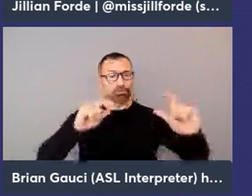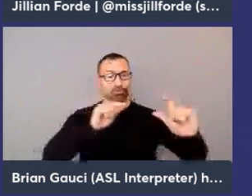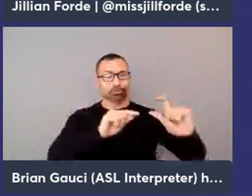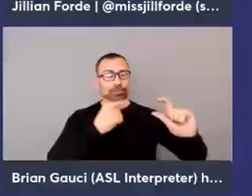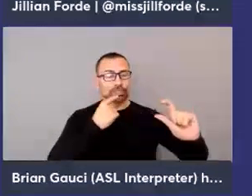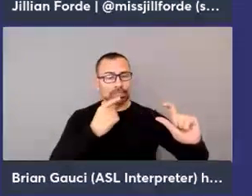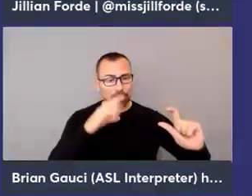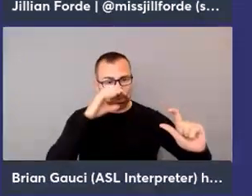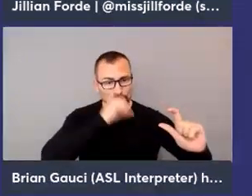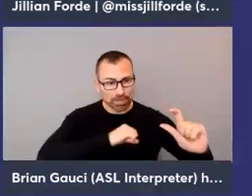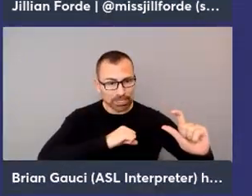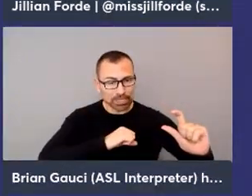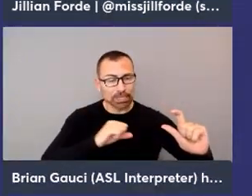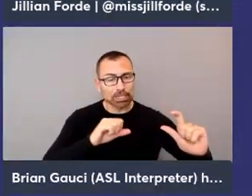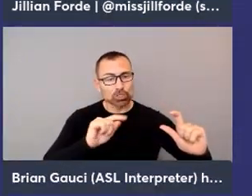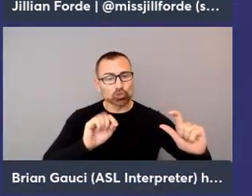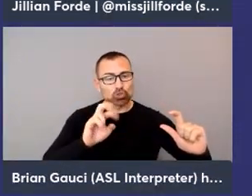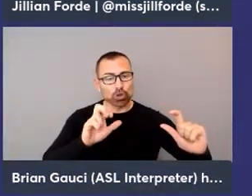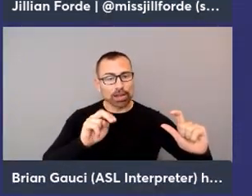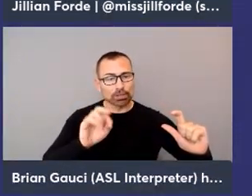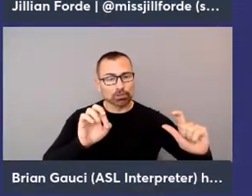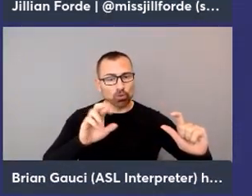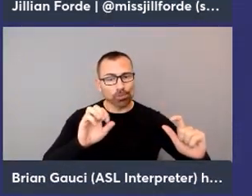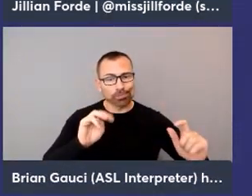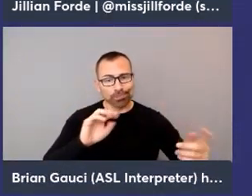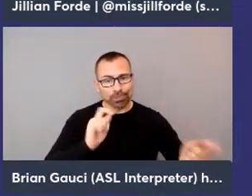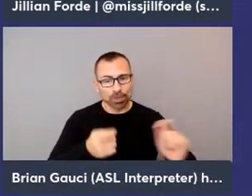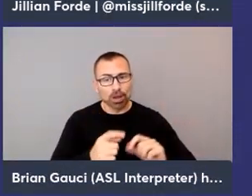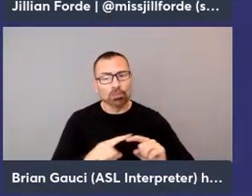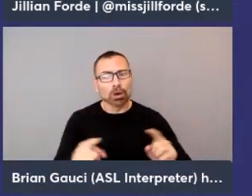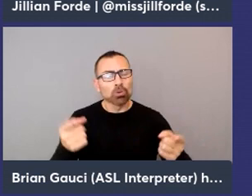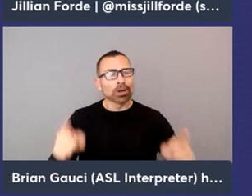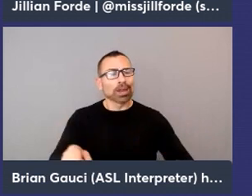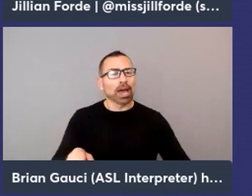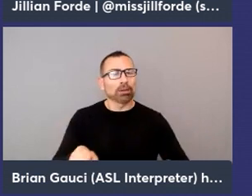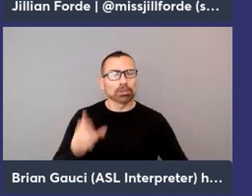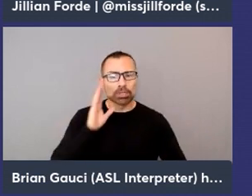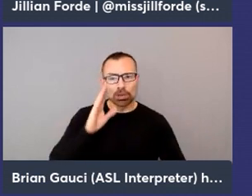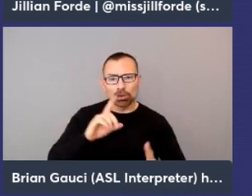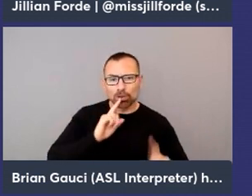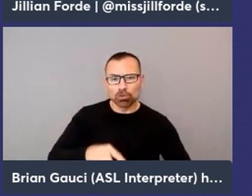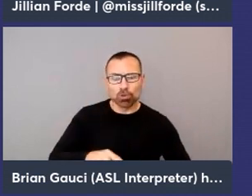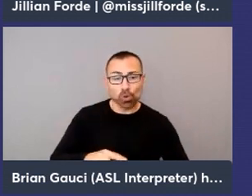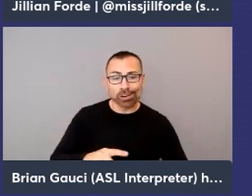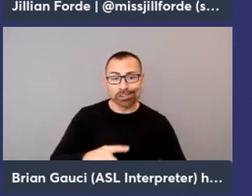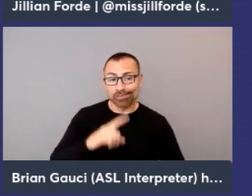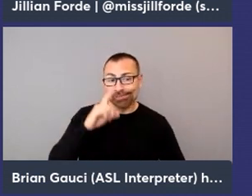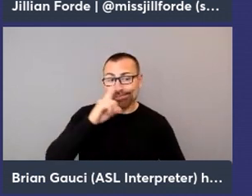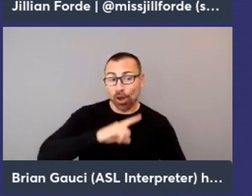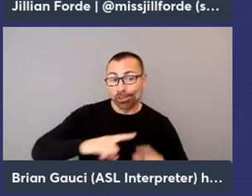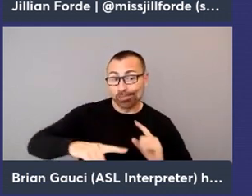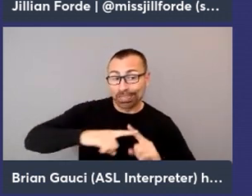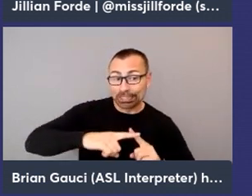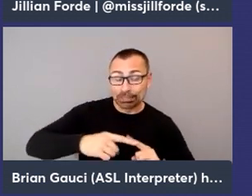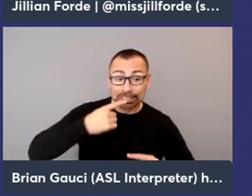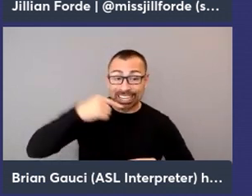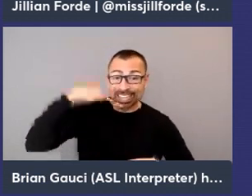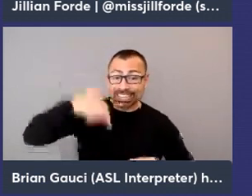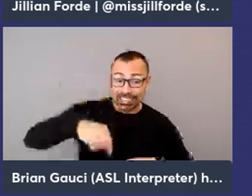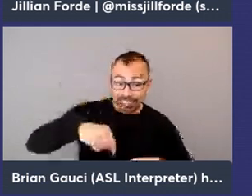what currently happens right now is it will actually report a false positive. It'll tell us that it's a valid SAM